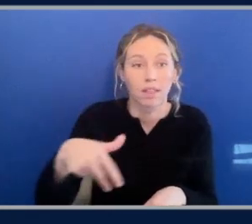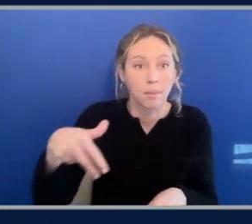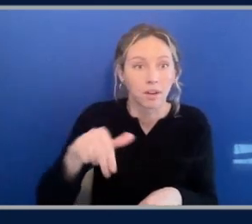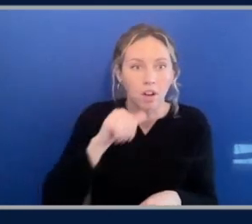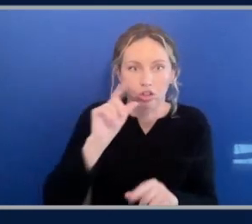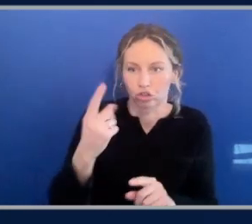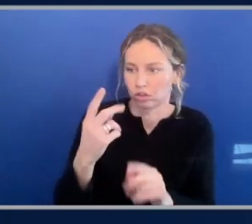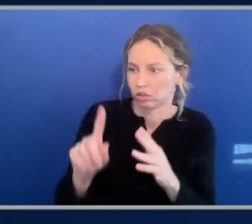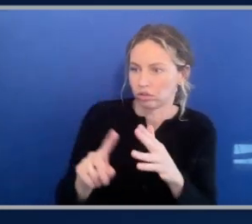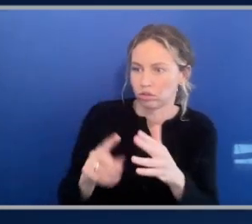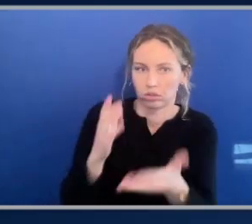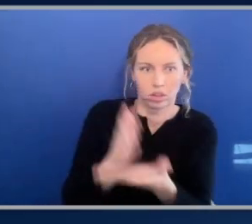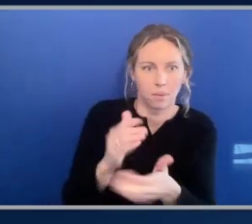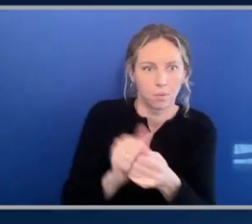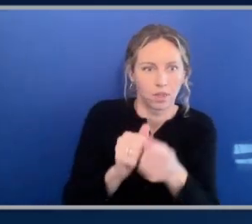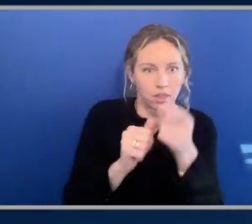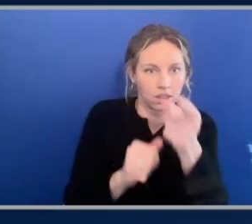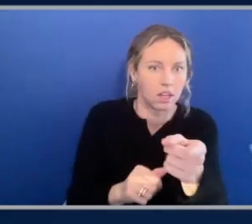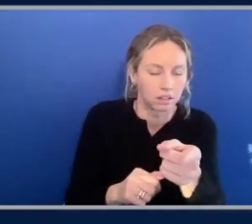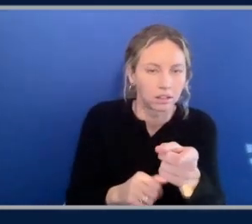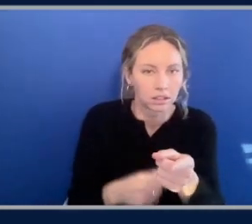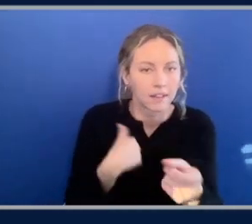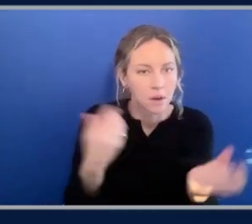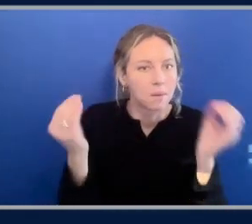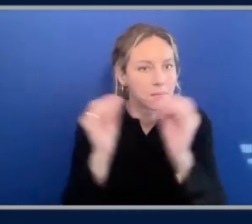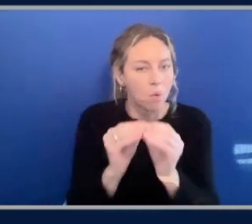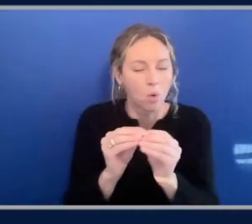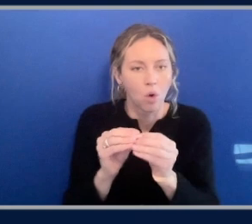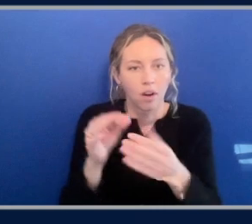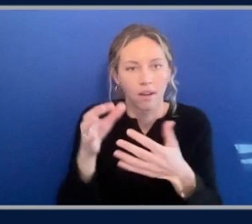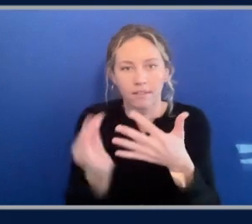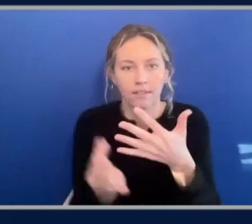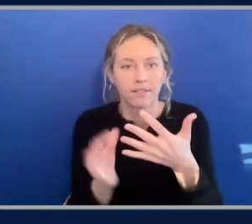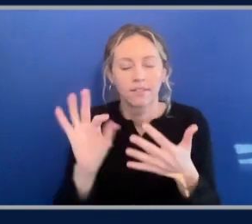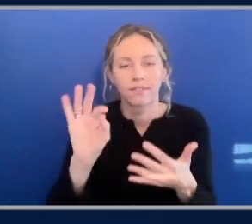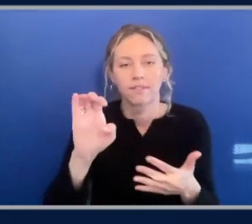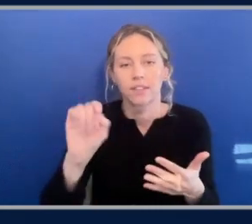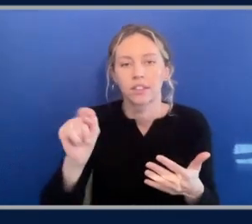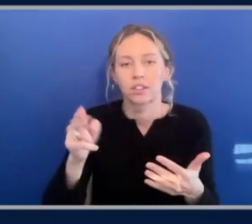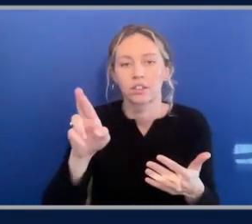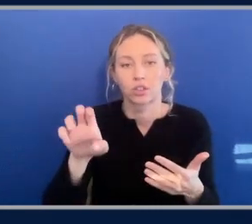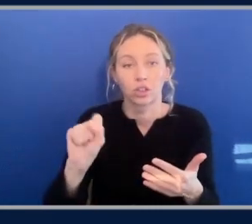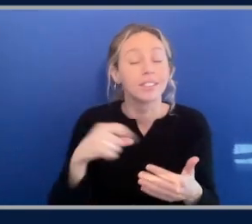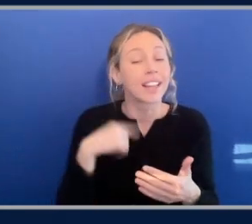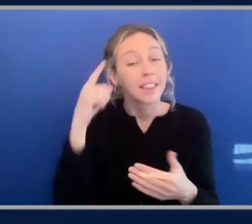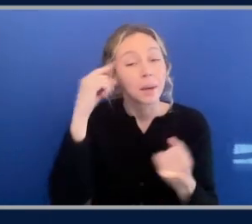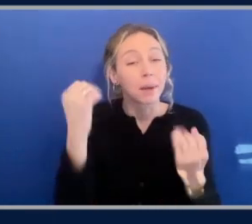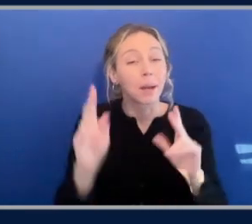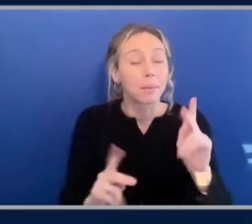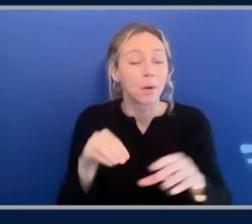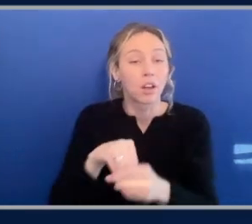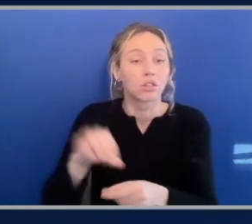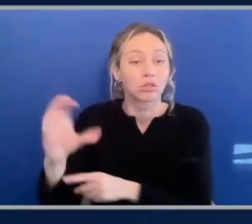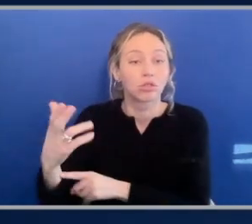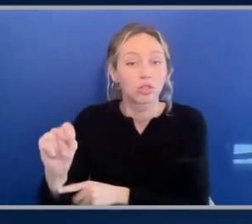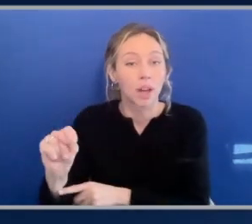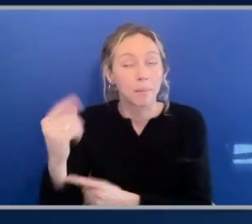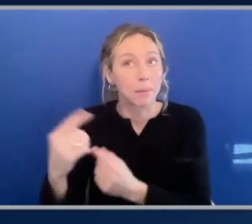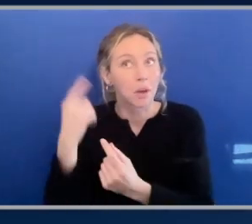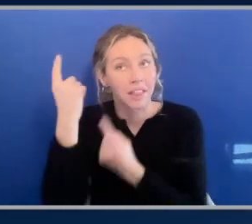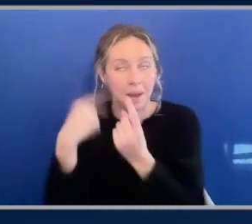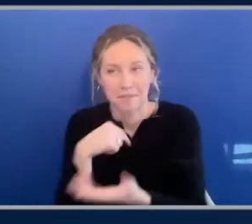does it, Darko? Doesn't stop. Nope. No. A lot more features to it. Yeah, so there's a lot more here, and I think a lot of folks in chat are probably thinking, because I'm not looking at